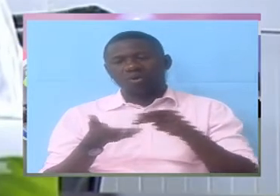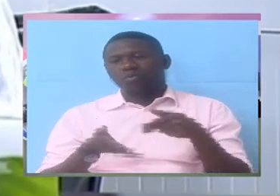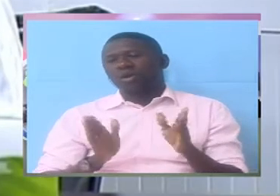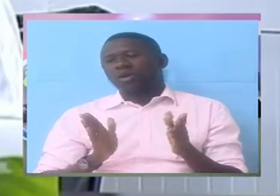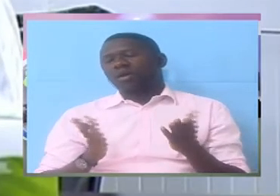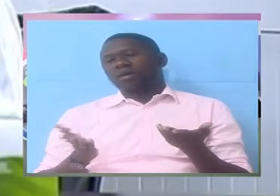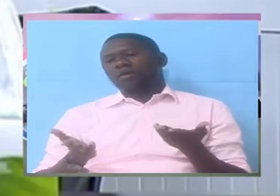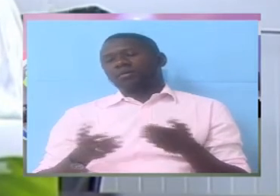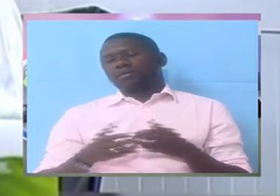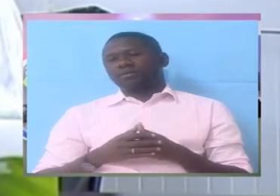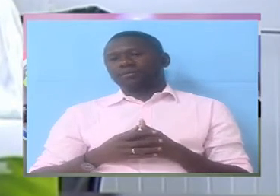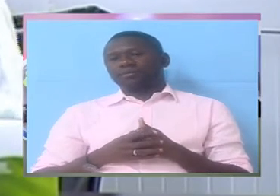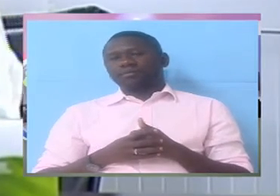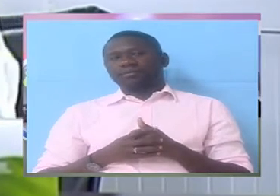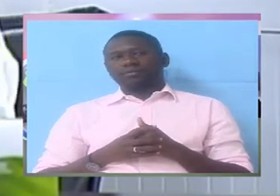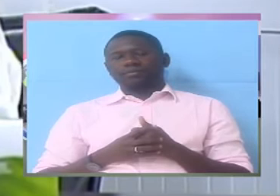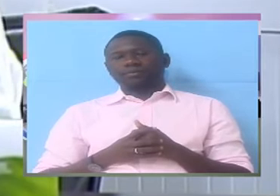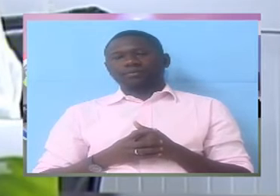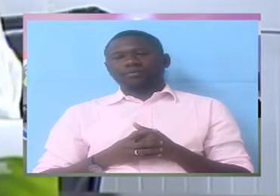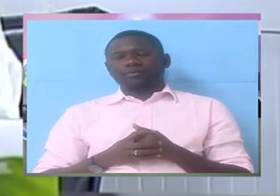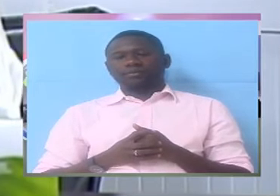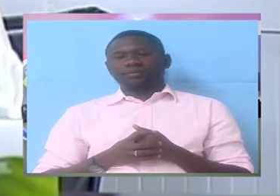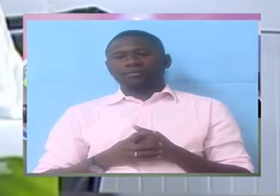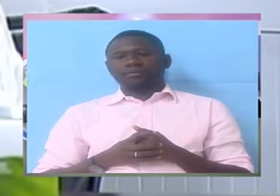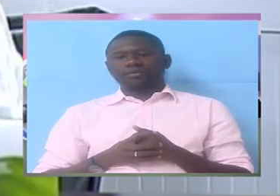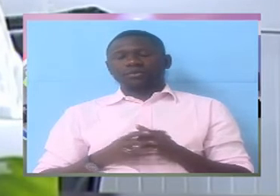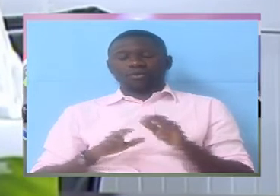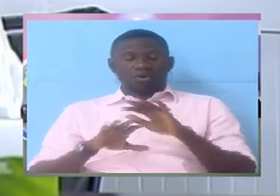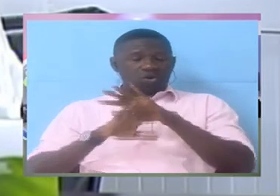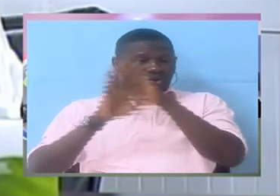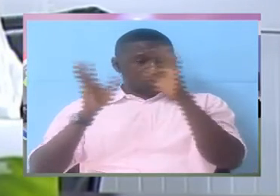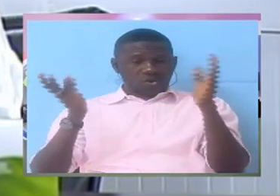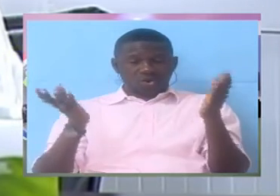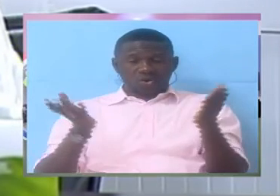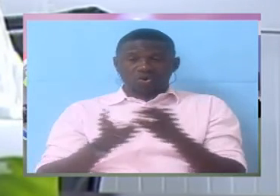That was normal. All the witnesses